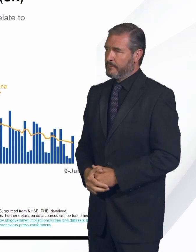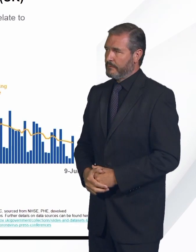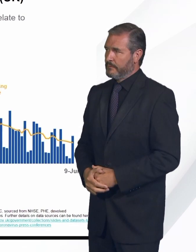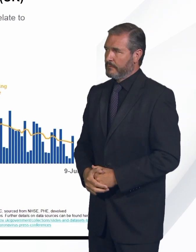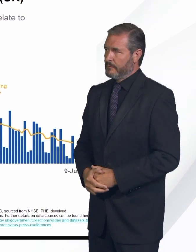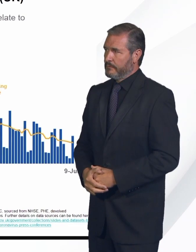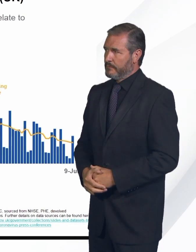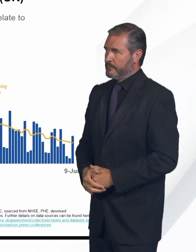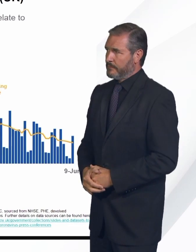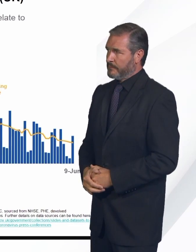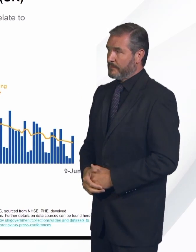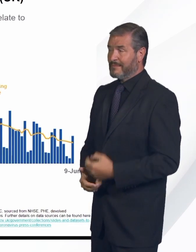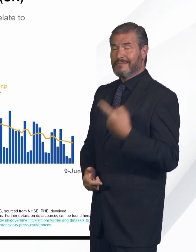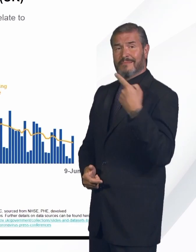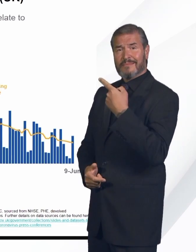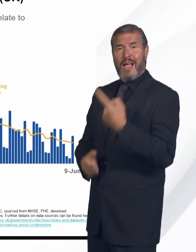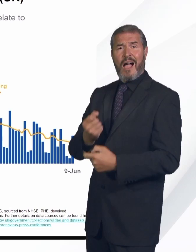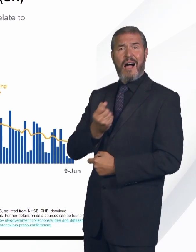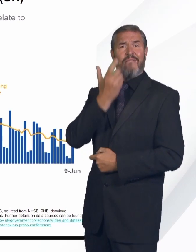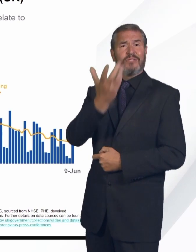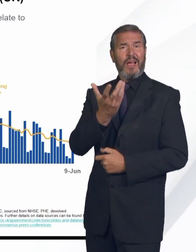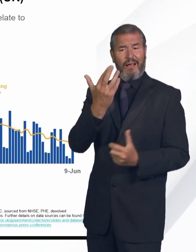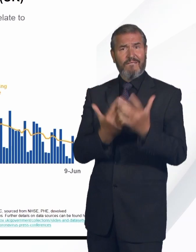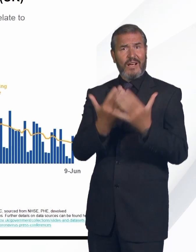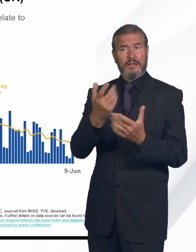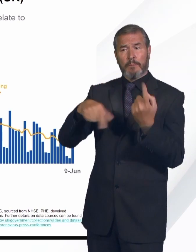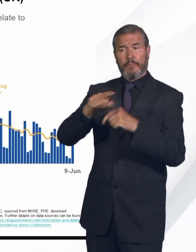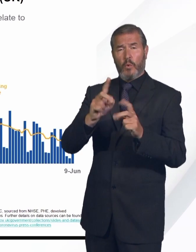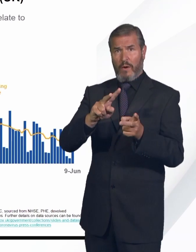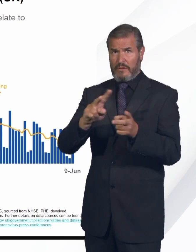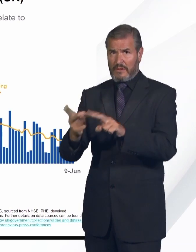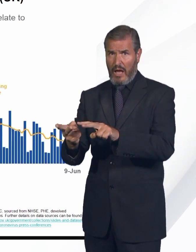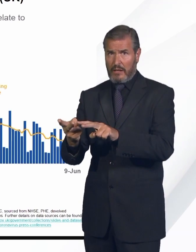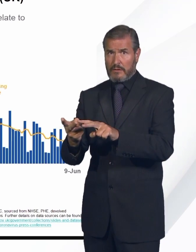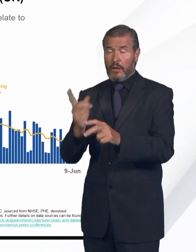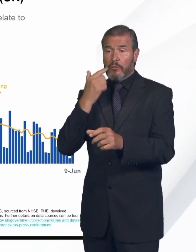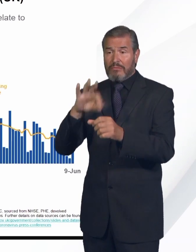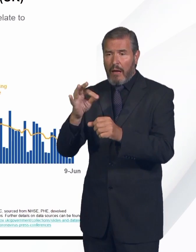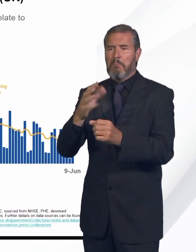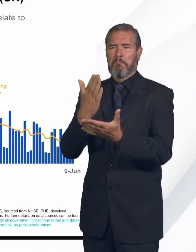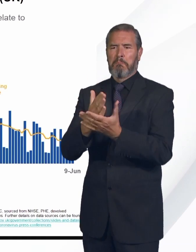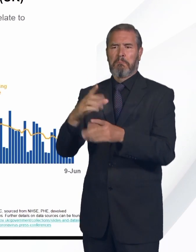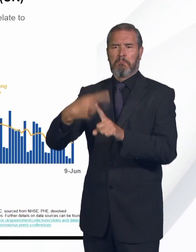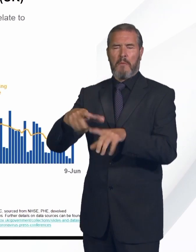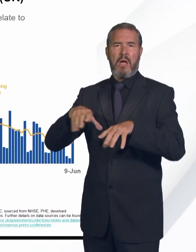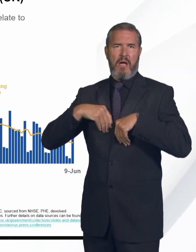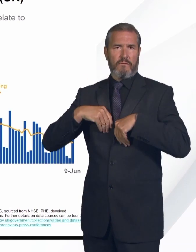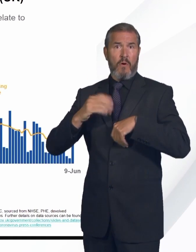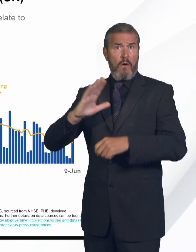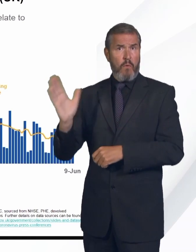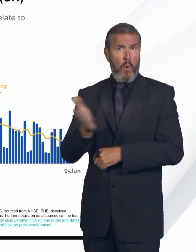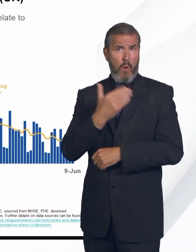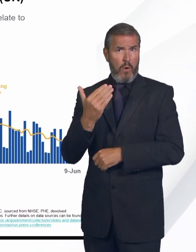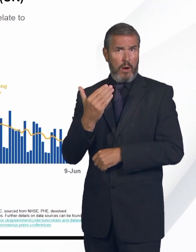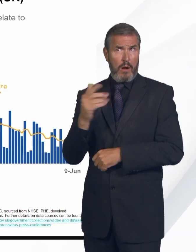The fourth slide shows the daily figures for those who have sadly lost their lives after testing positive for coronavirus. Across all